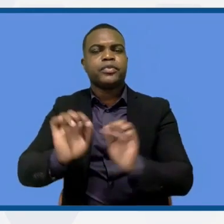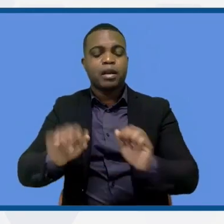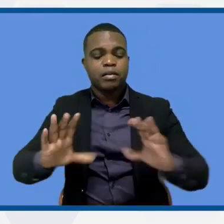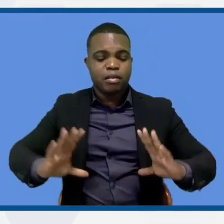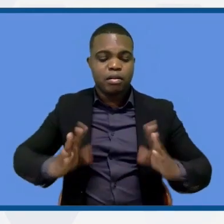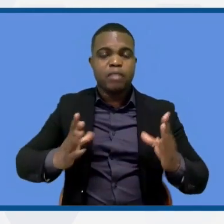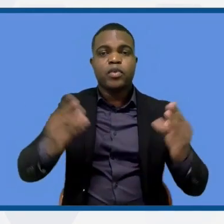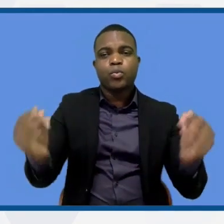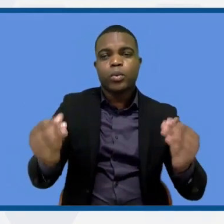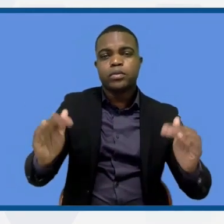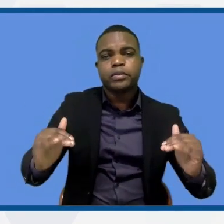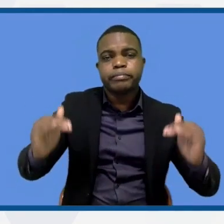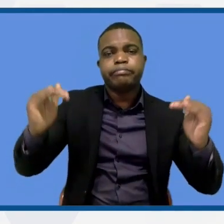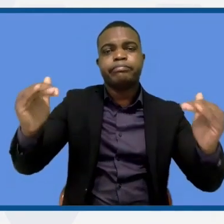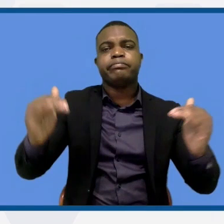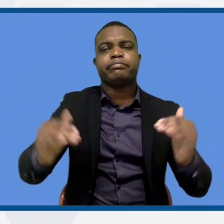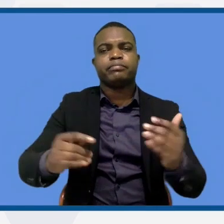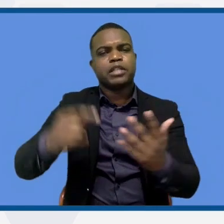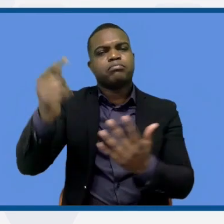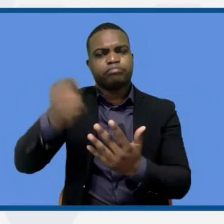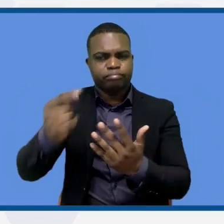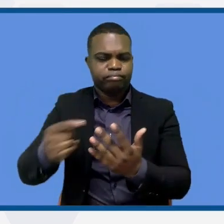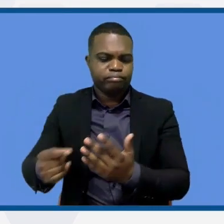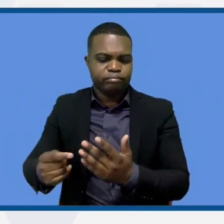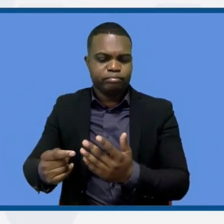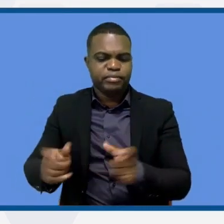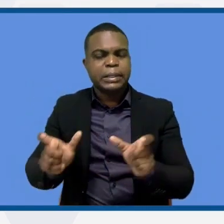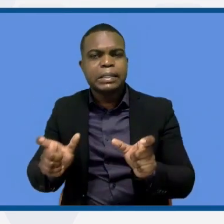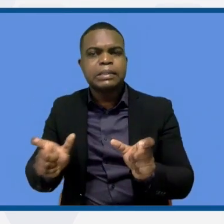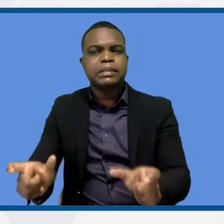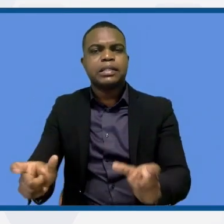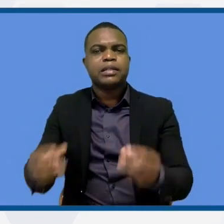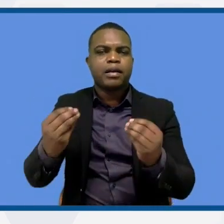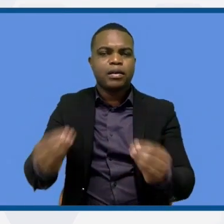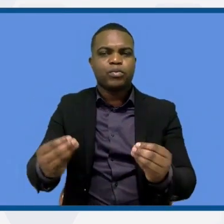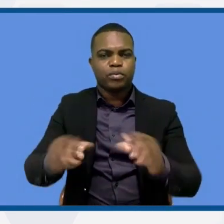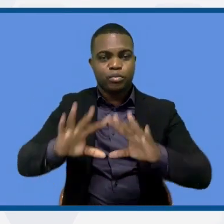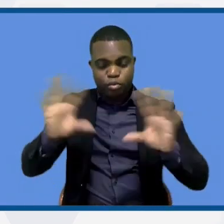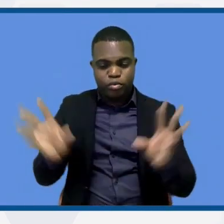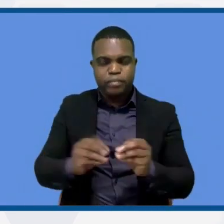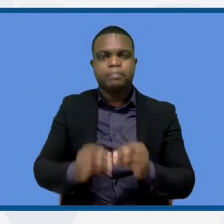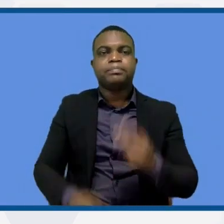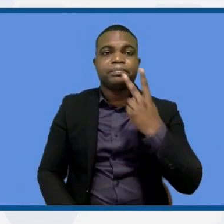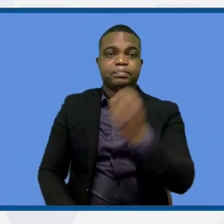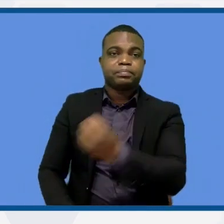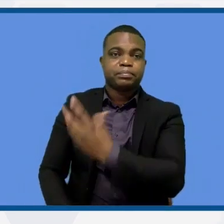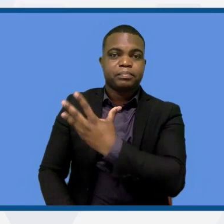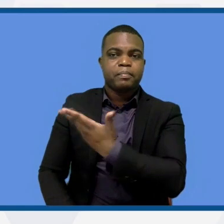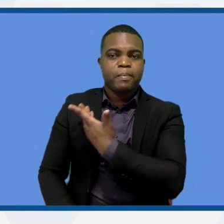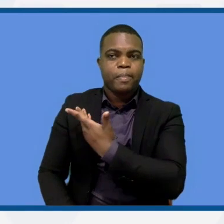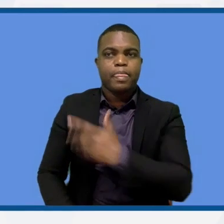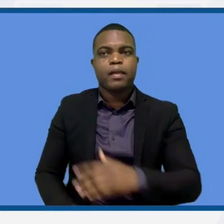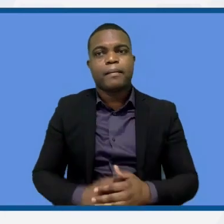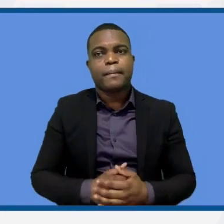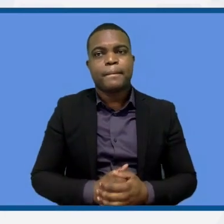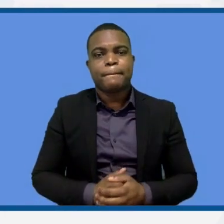by inclusive infrastructure? We defined it as that infrastructure which takes into account the diverse needs of all